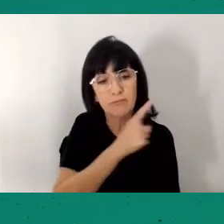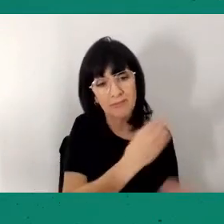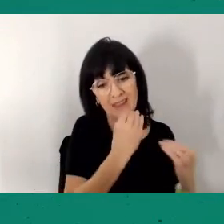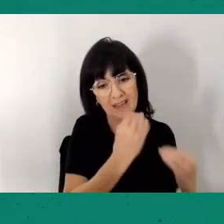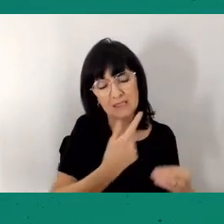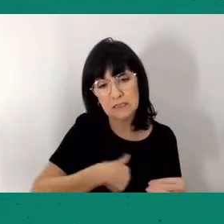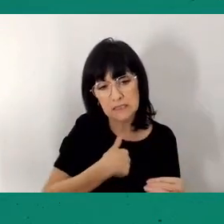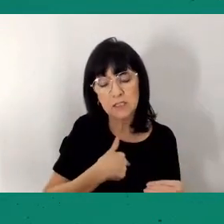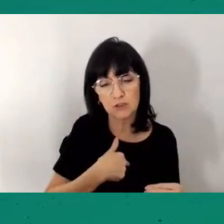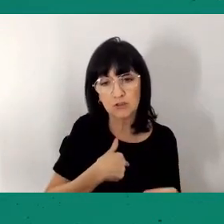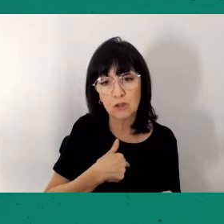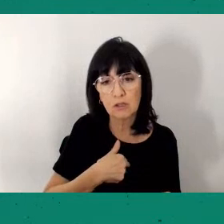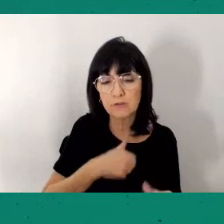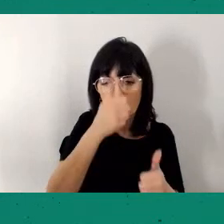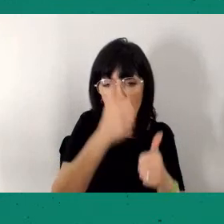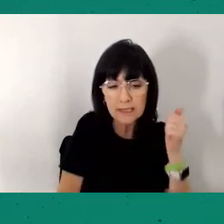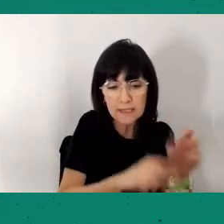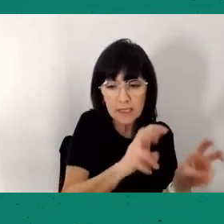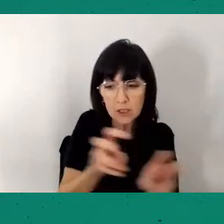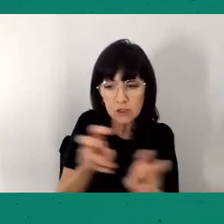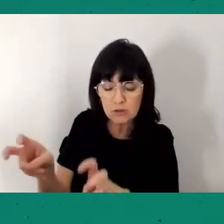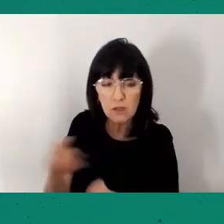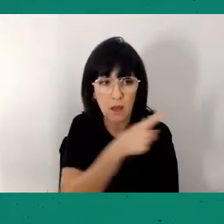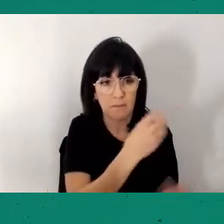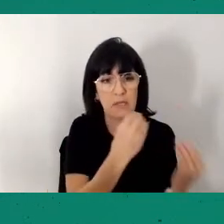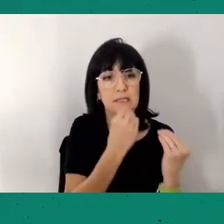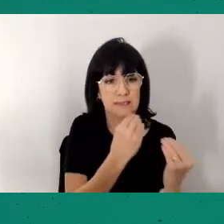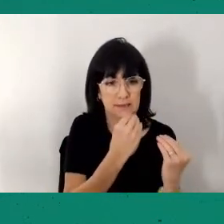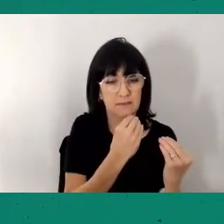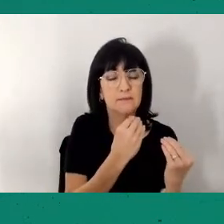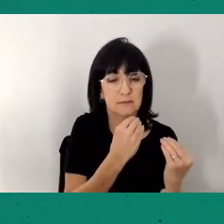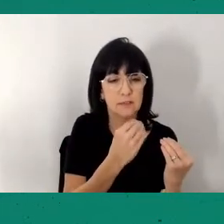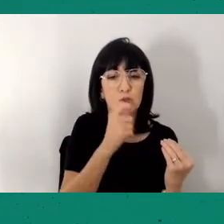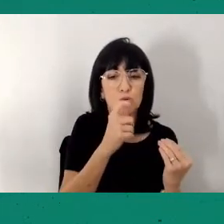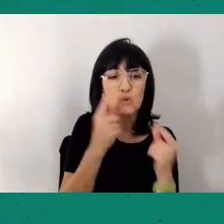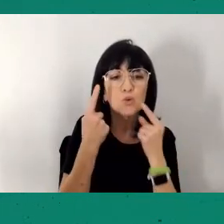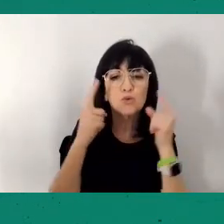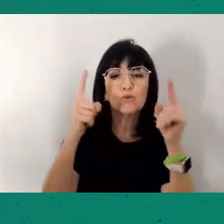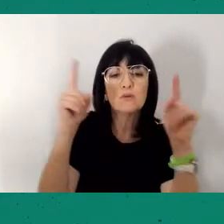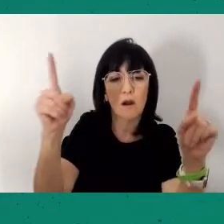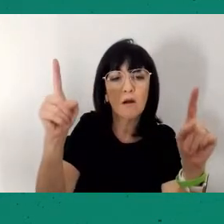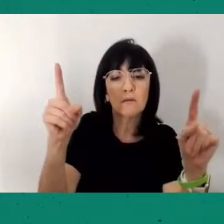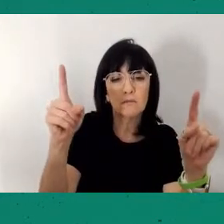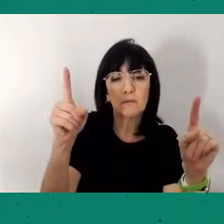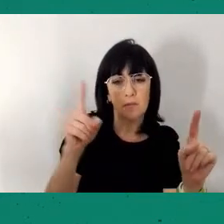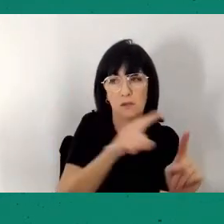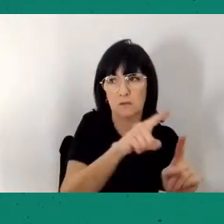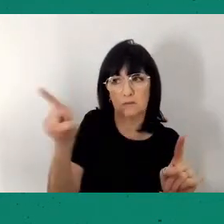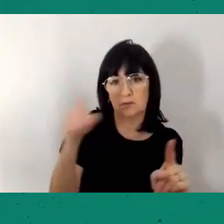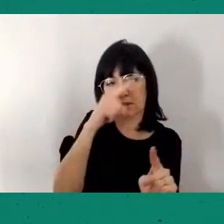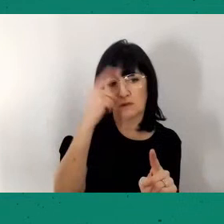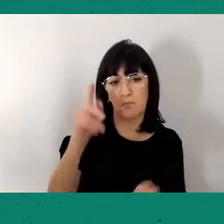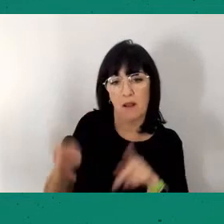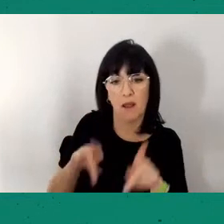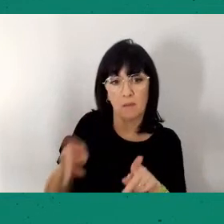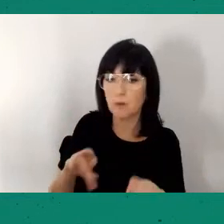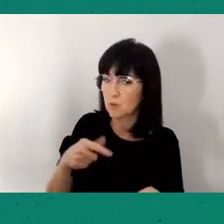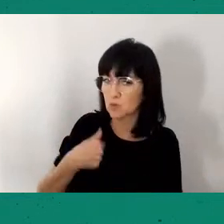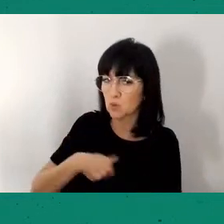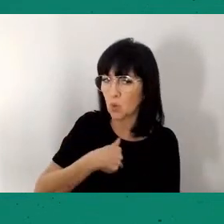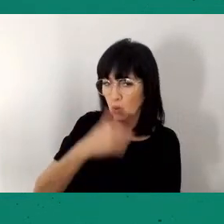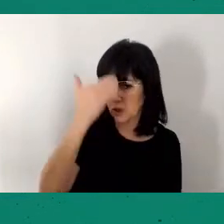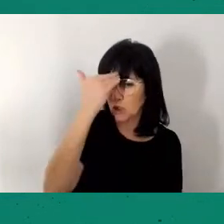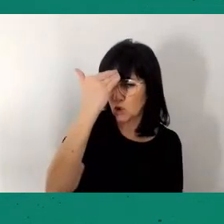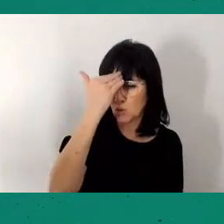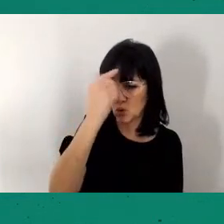for every subject matter that we had. So we knew Black history all year long. And we knew of the accomplishments. So like a lot of people don't even know, if